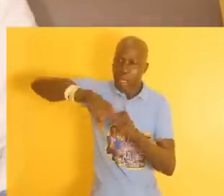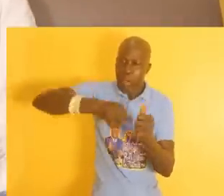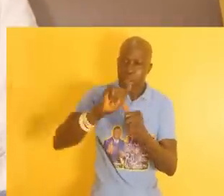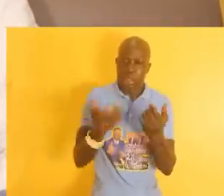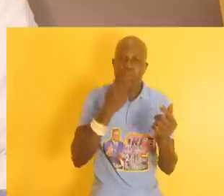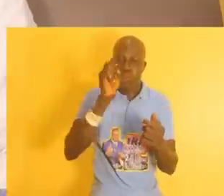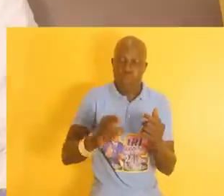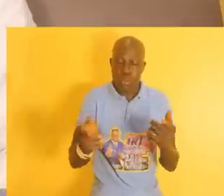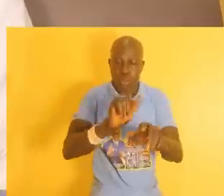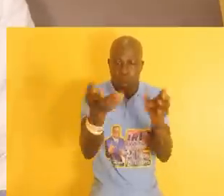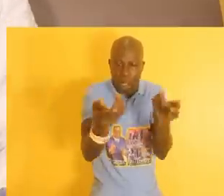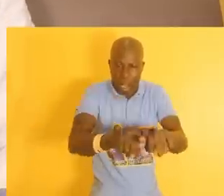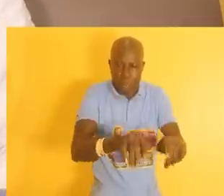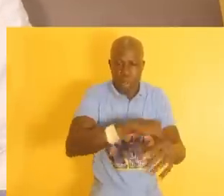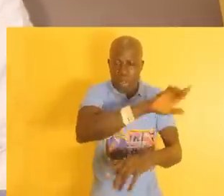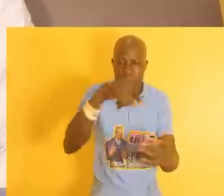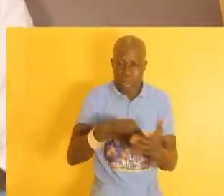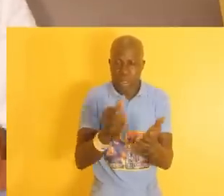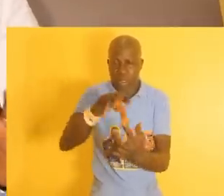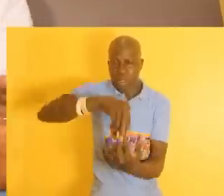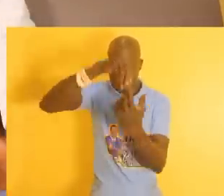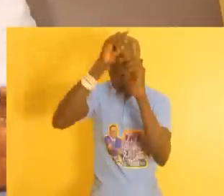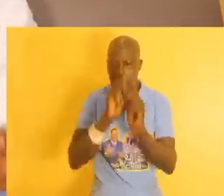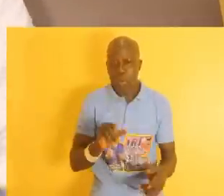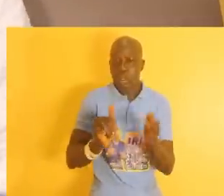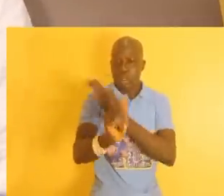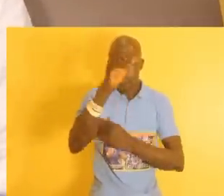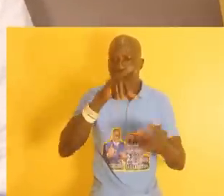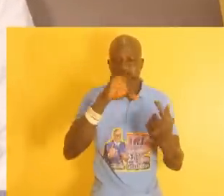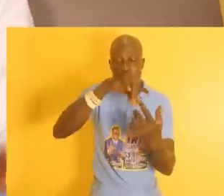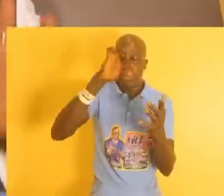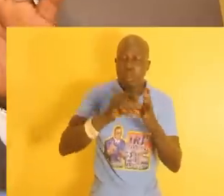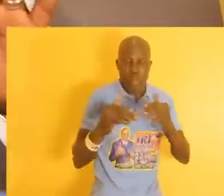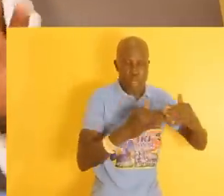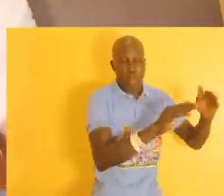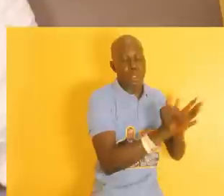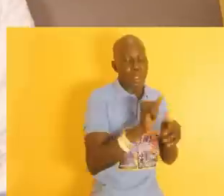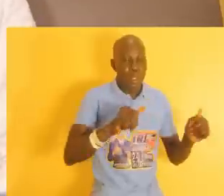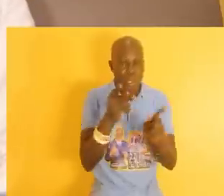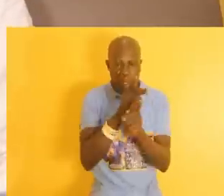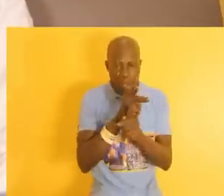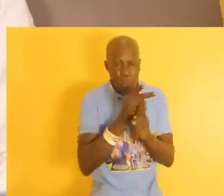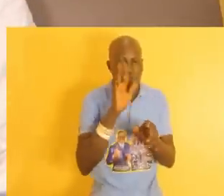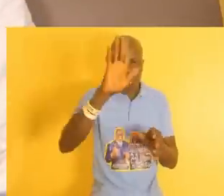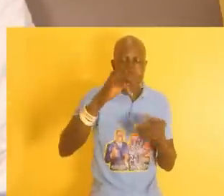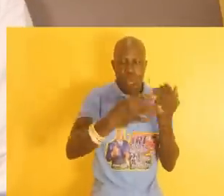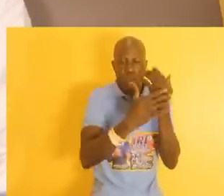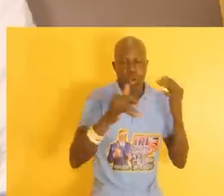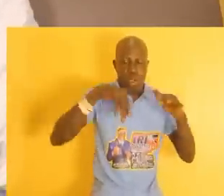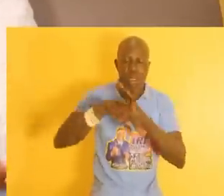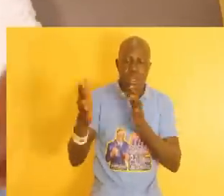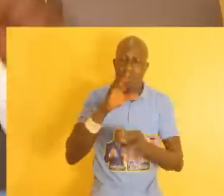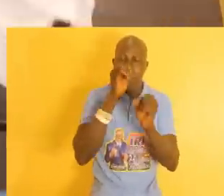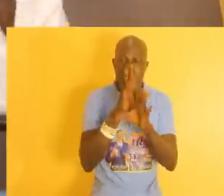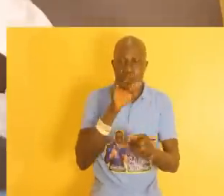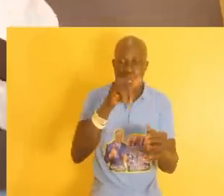it must say, clearly, this is a special word. Me onu walu the Spirit of God directs you. Keep your arm. I bless it. I will